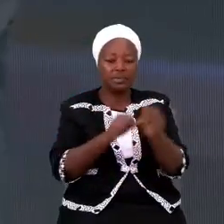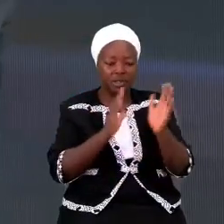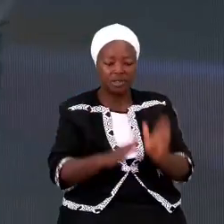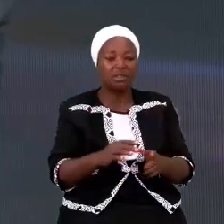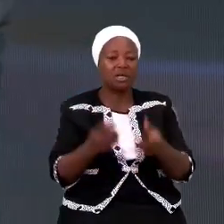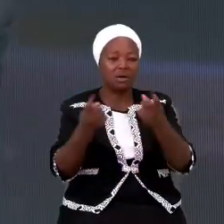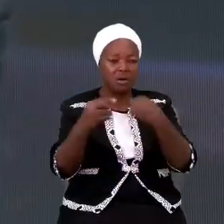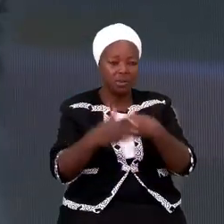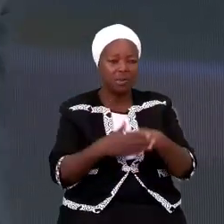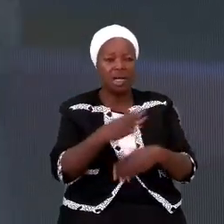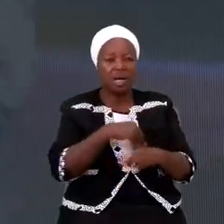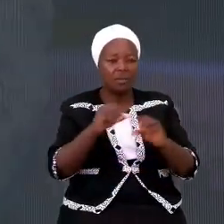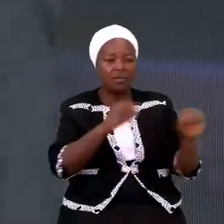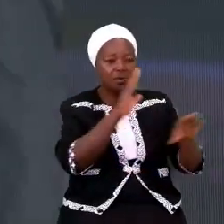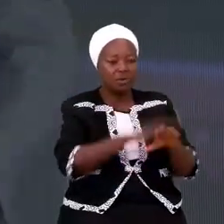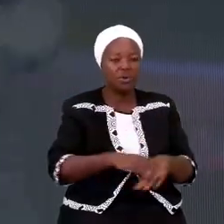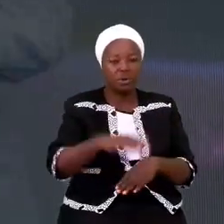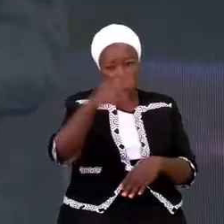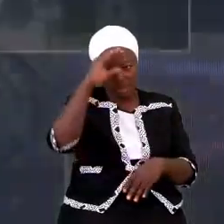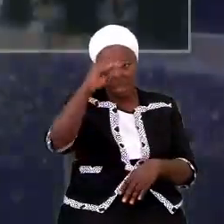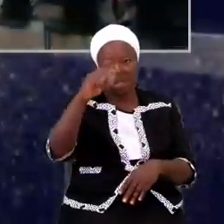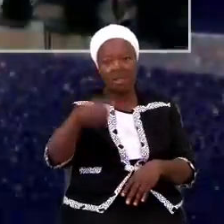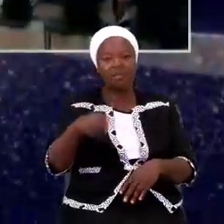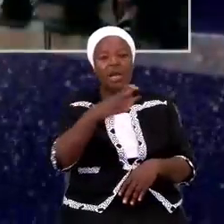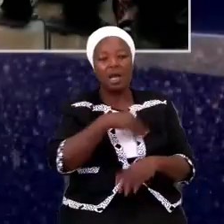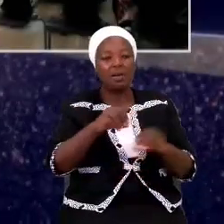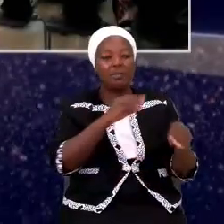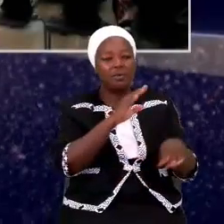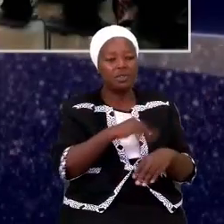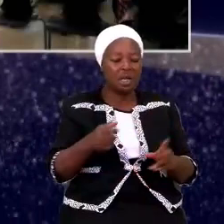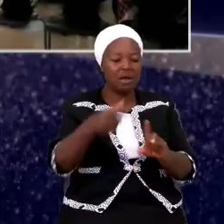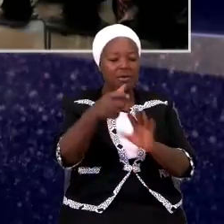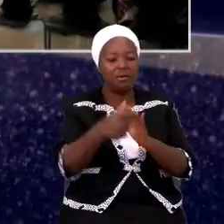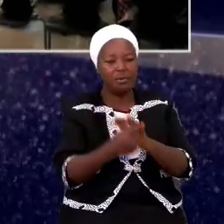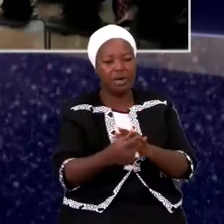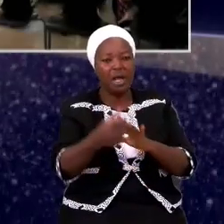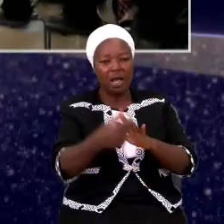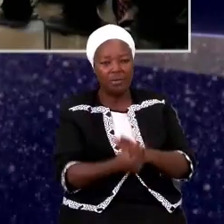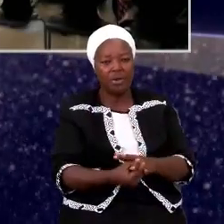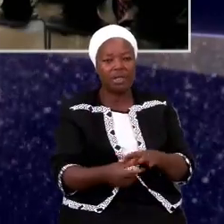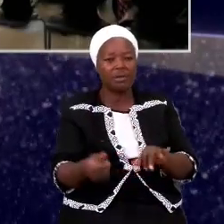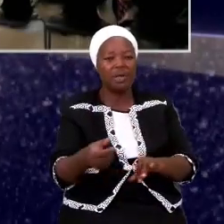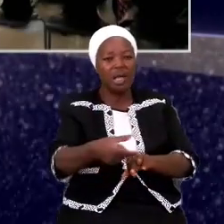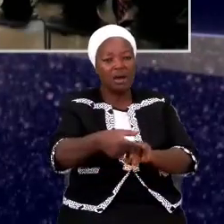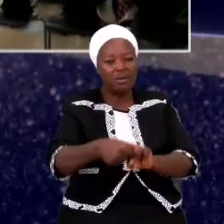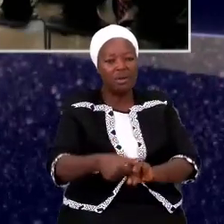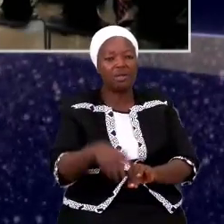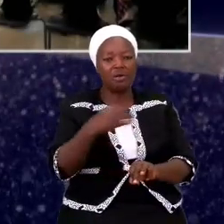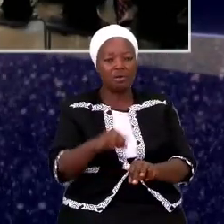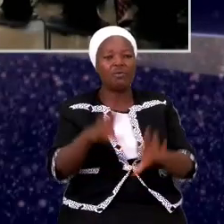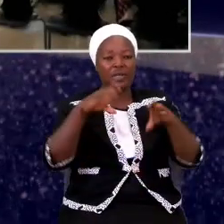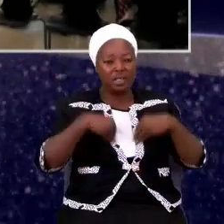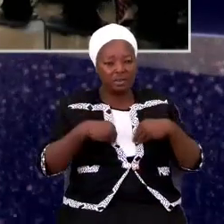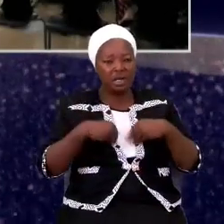a ring of authority on his hand, and shoes on his feet. Look at verse 23. In verse 23,